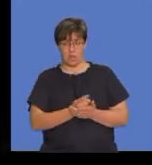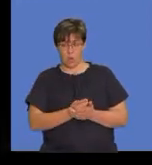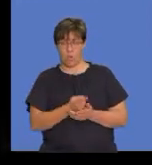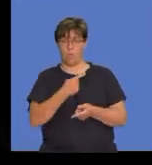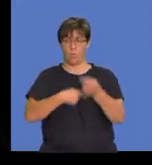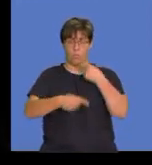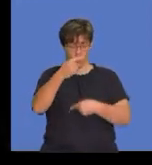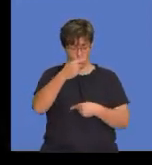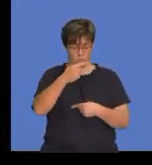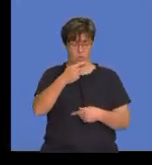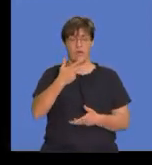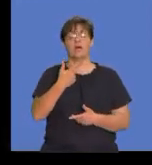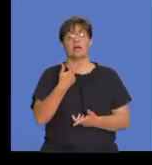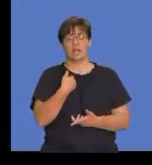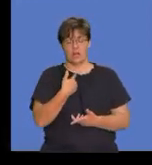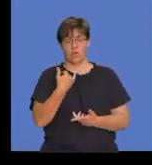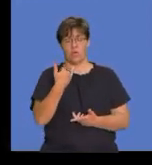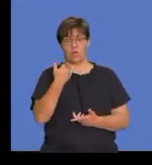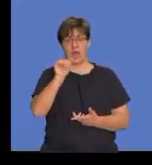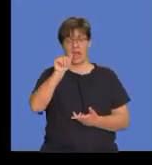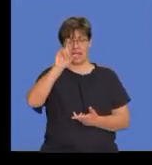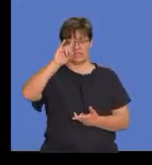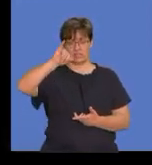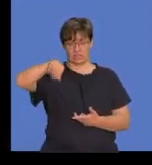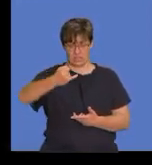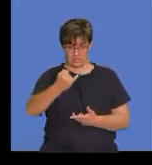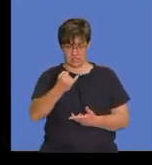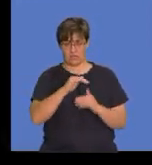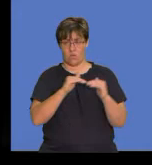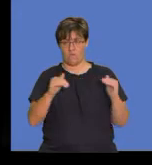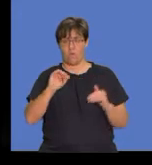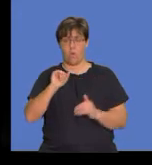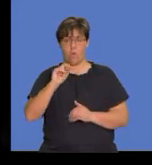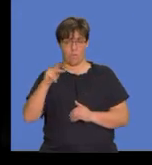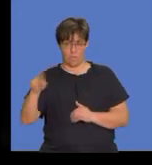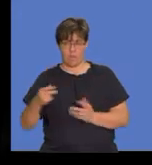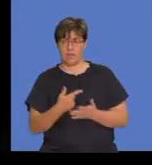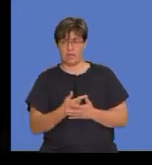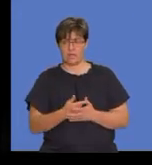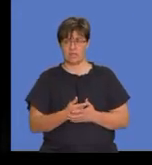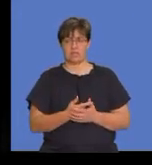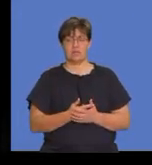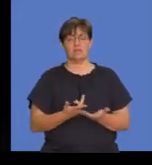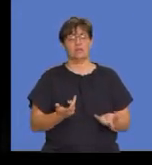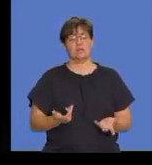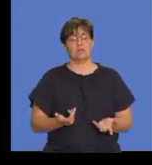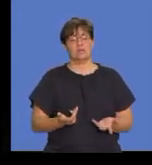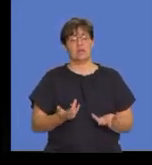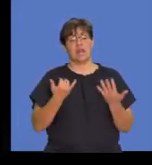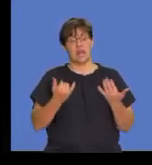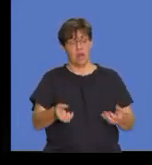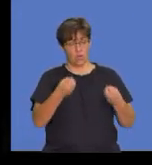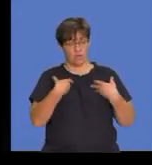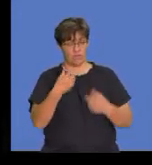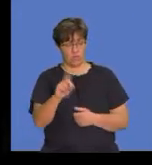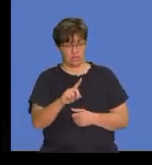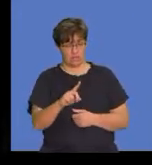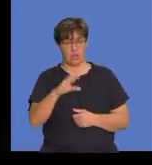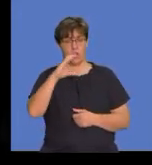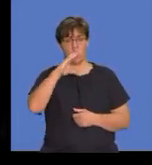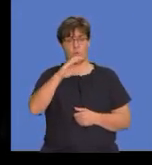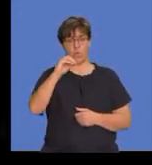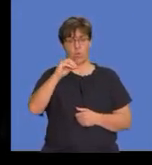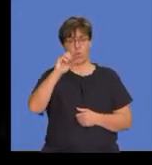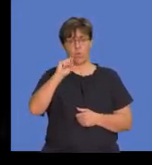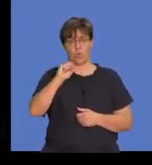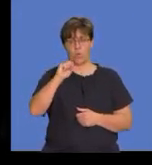adjacent. Now we say we swap the ratios around, or the numerator and denominator around. This gives